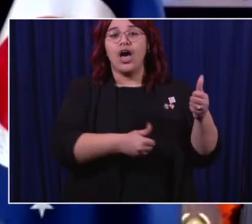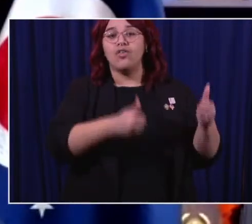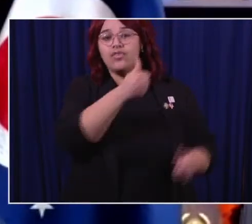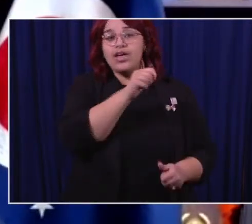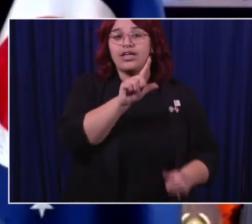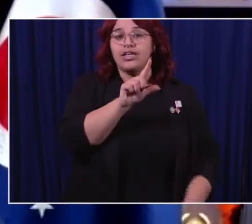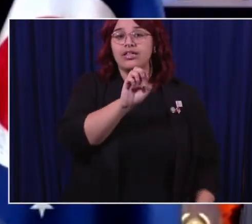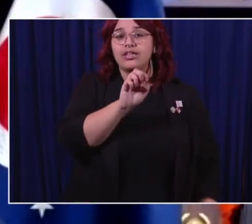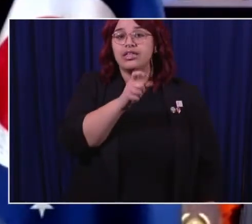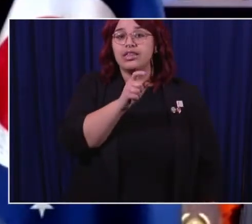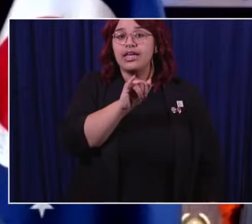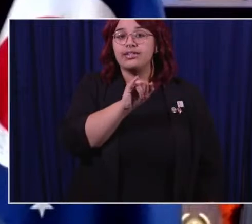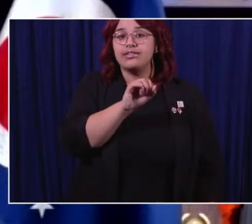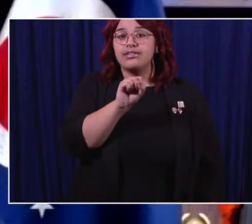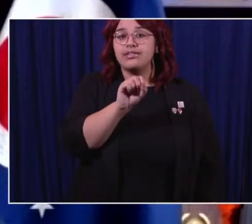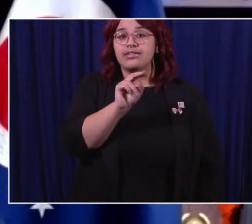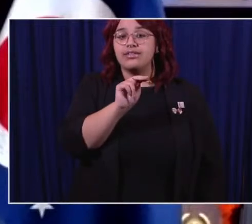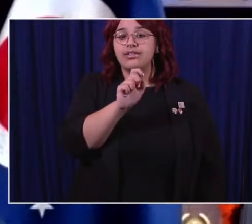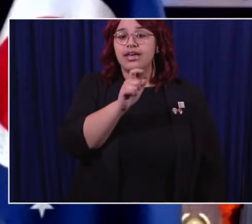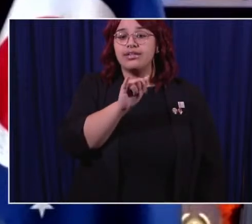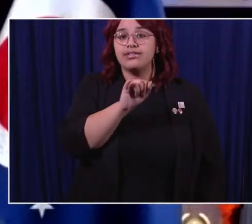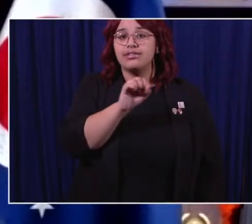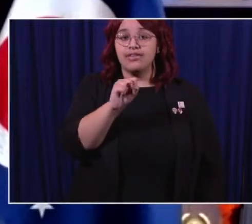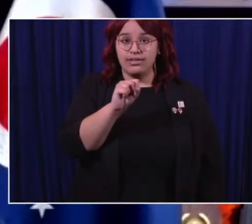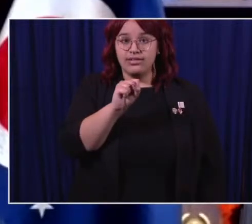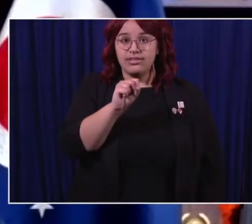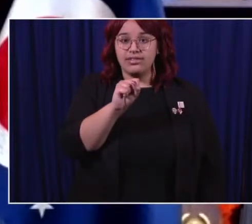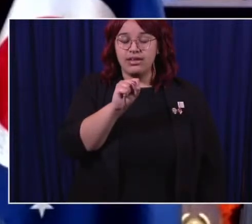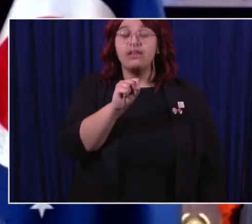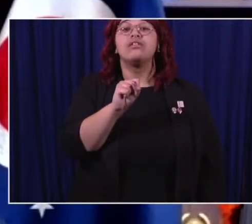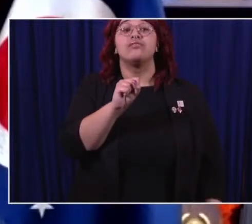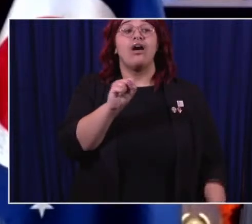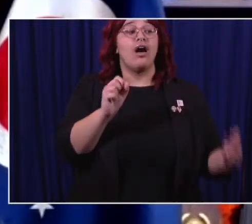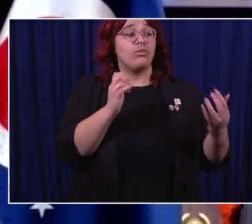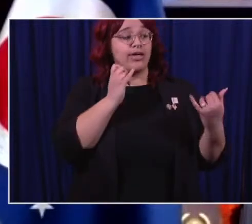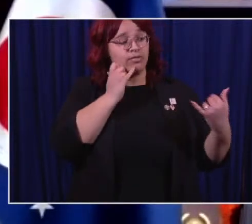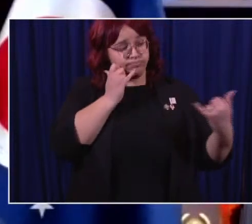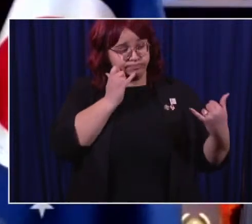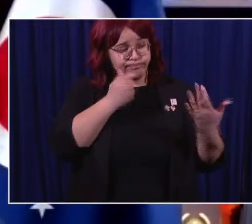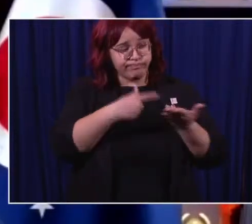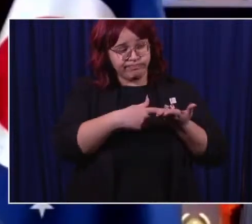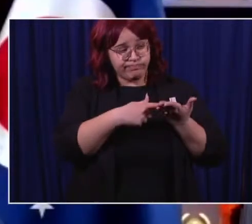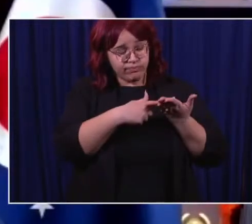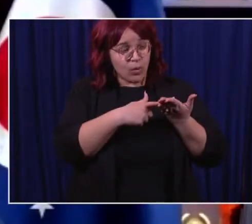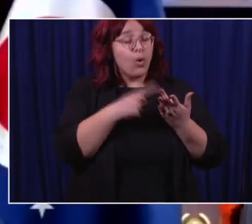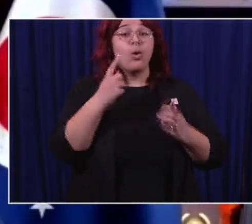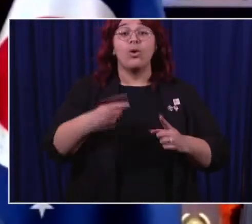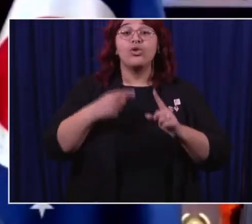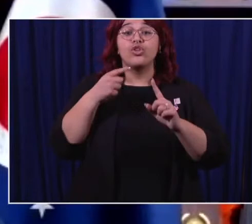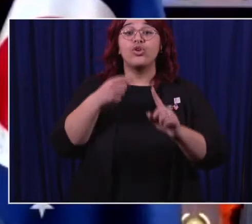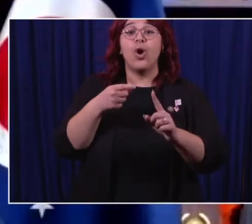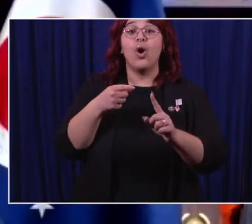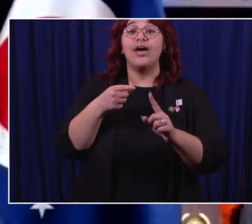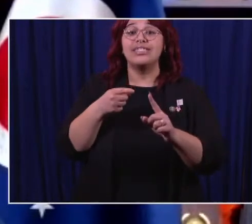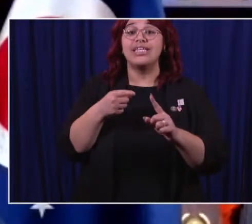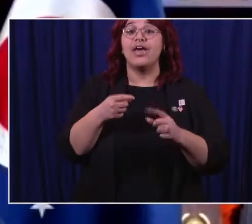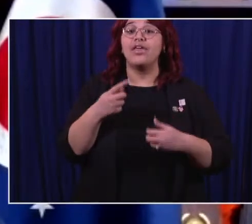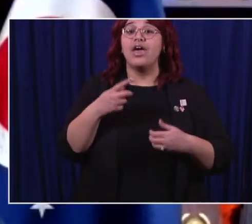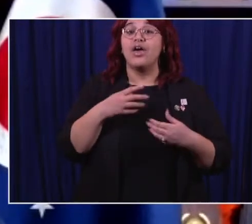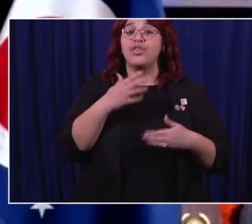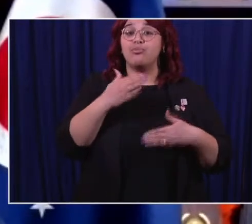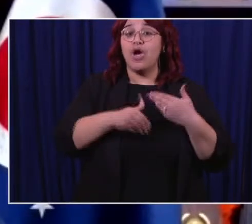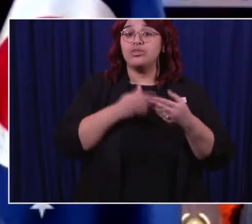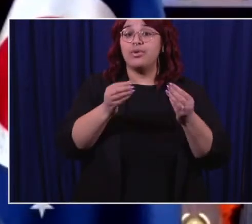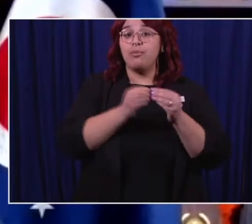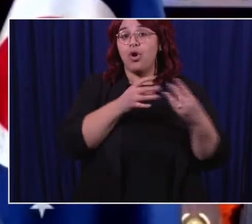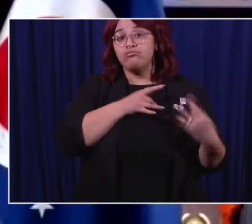Solutions to look at some other tech options to help streamline the process so that we can build a